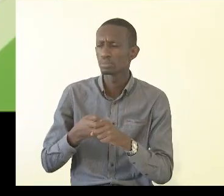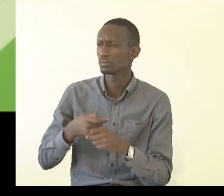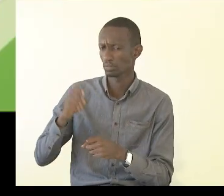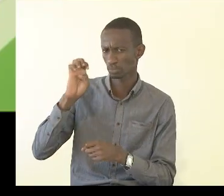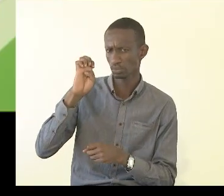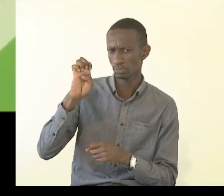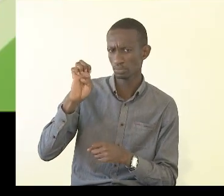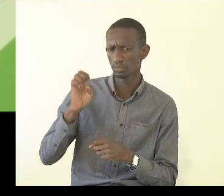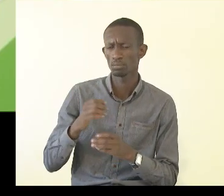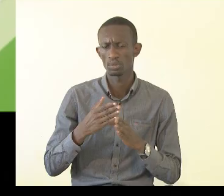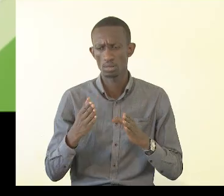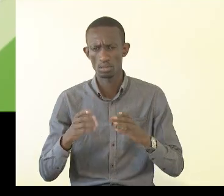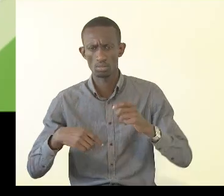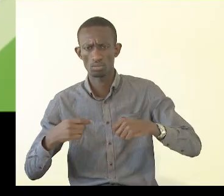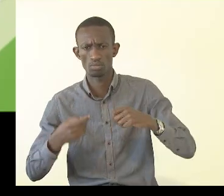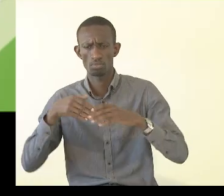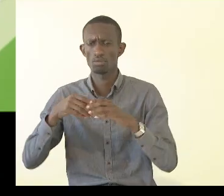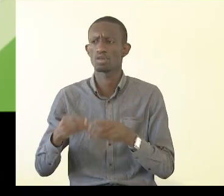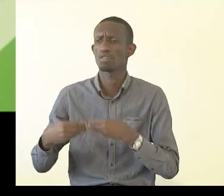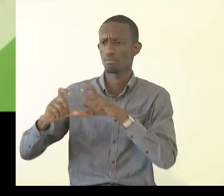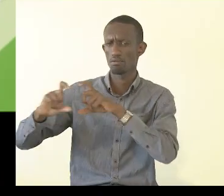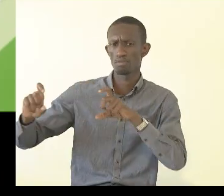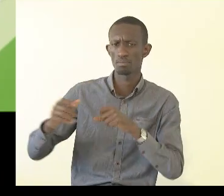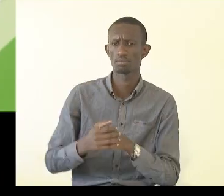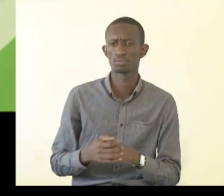formula, so give the formula, that is part B.